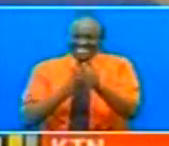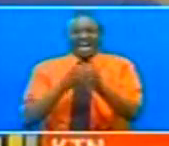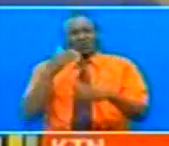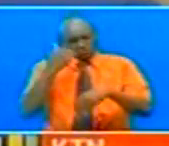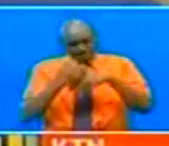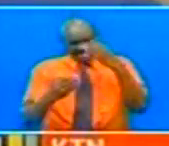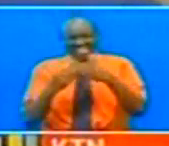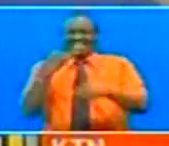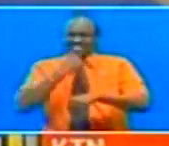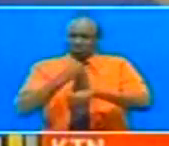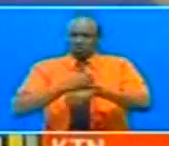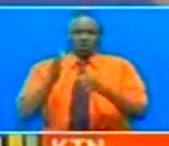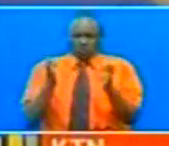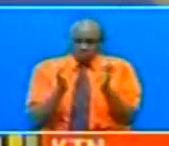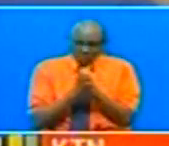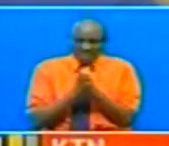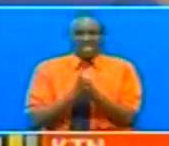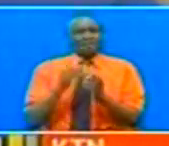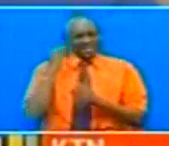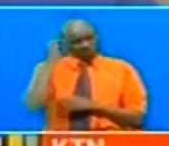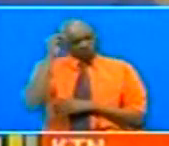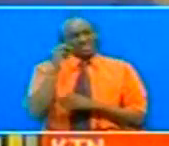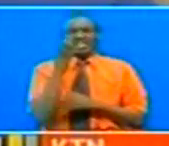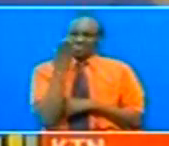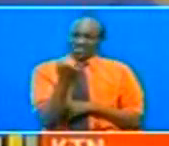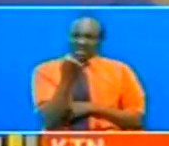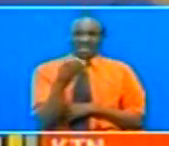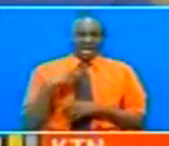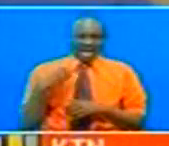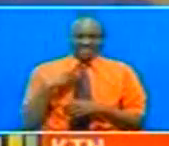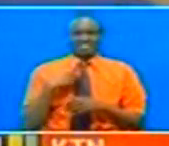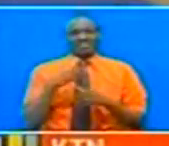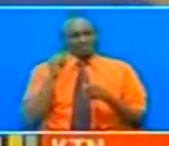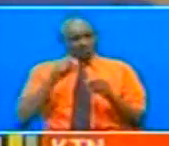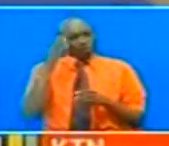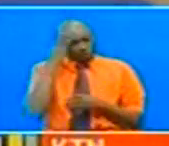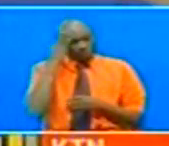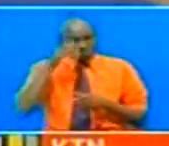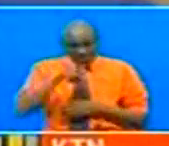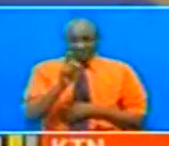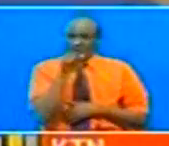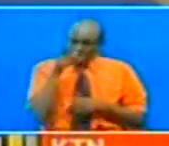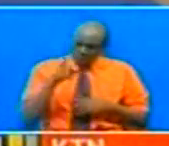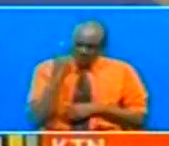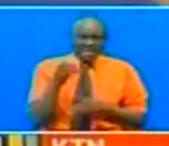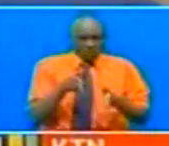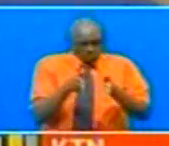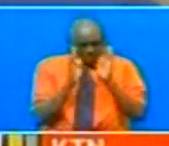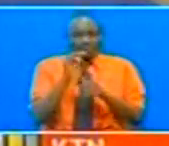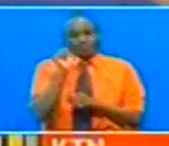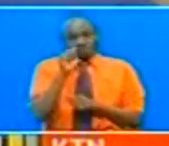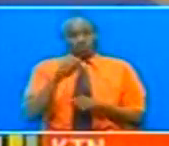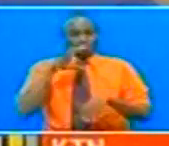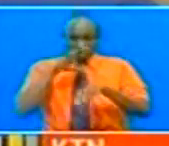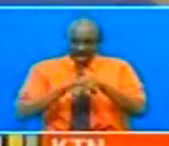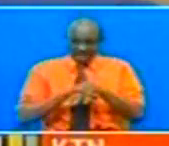institutions with the requisite sense of maturity, mission and history, conscious that this is the only way to secure our